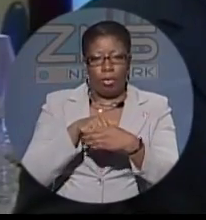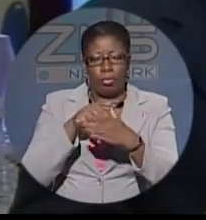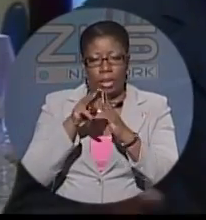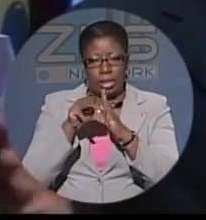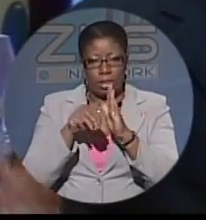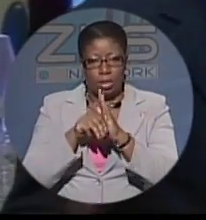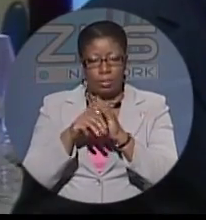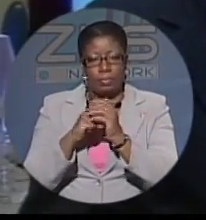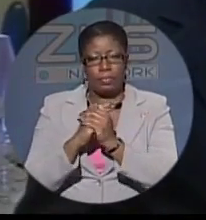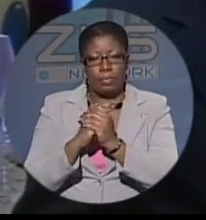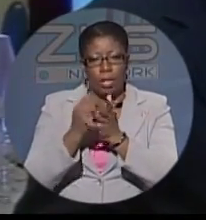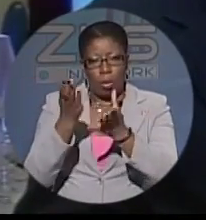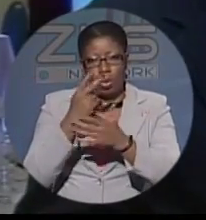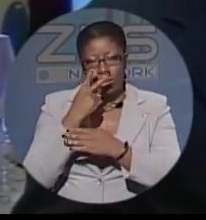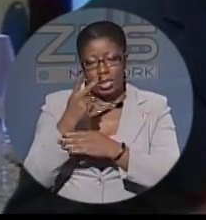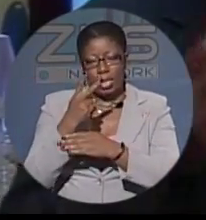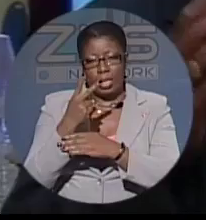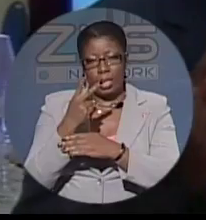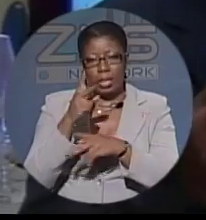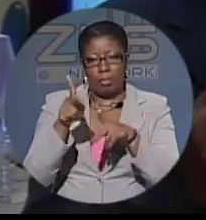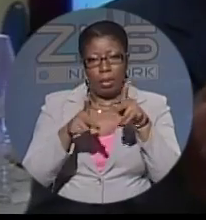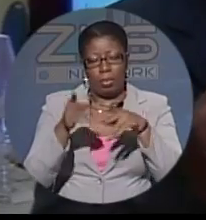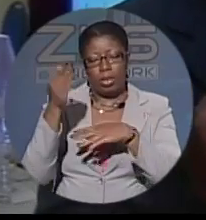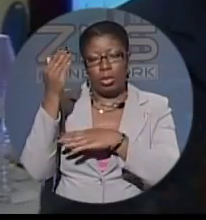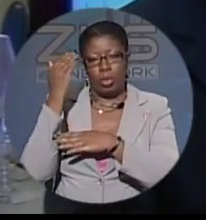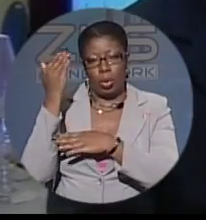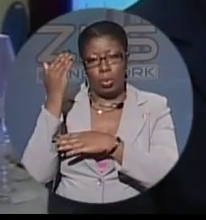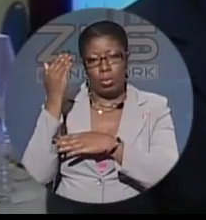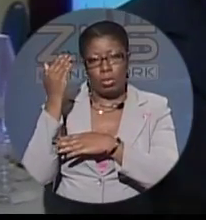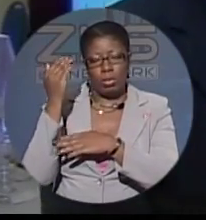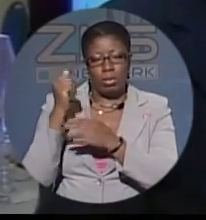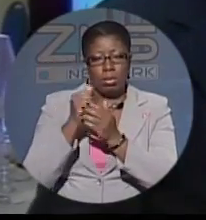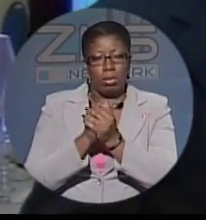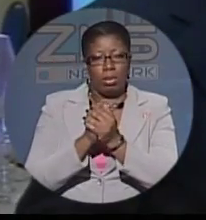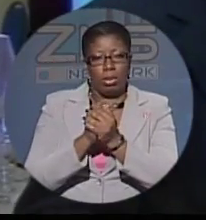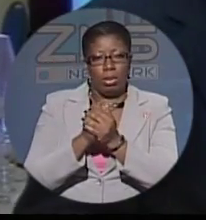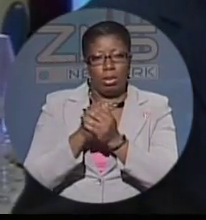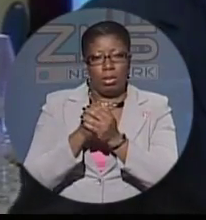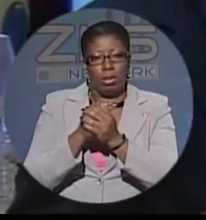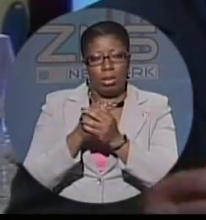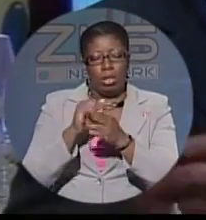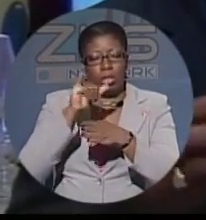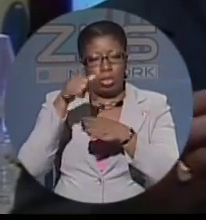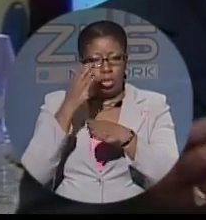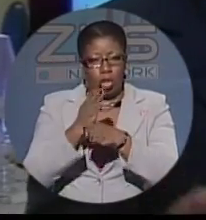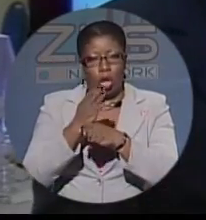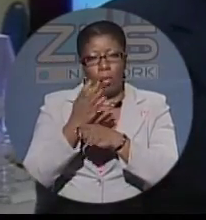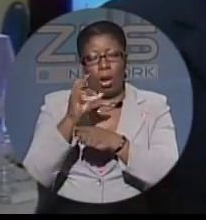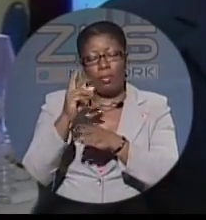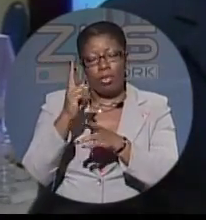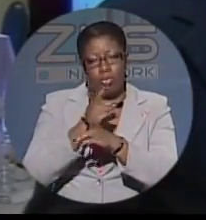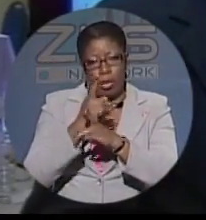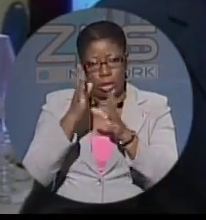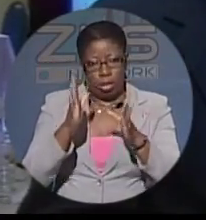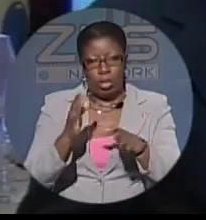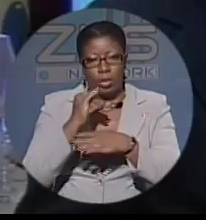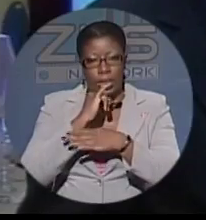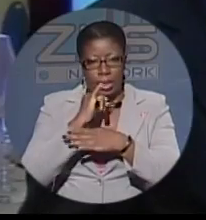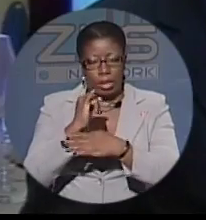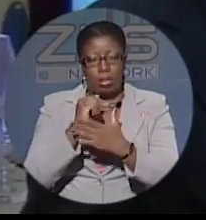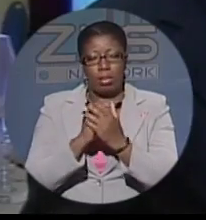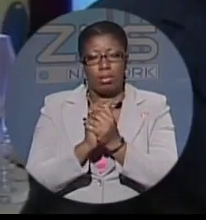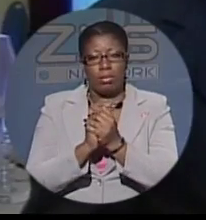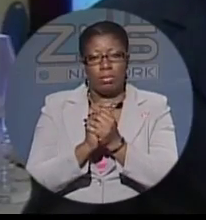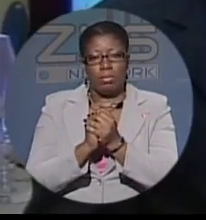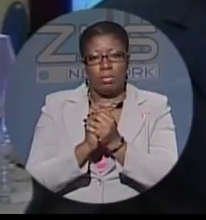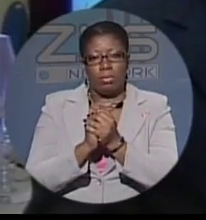that the public knows what the role of the regulator is. The public called upon by the regulator to say, you